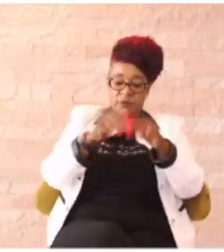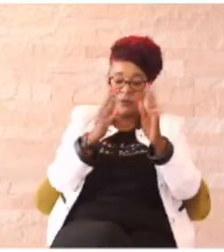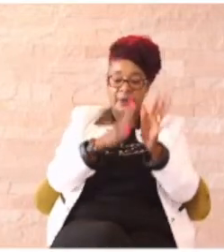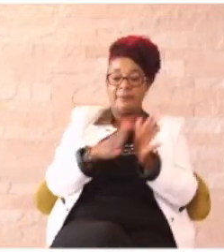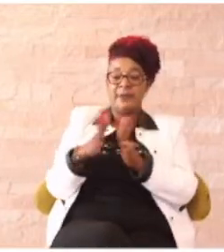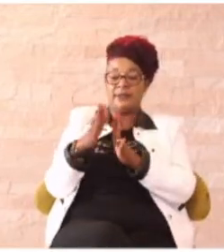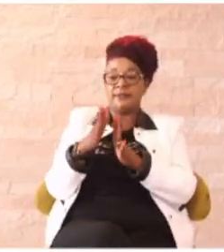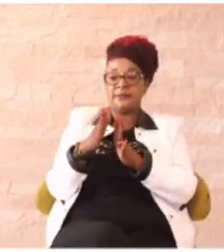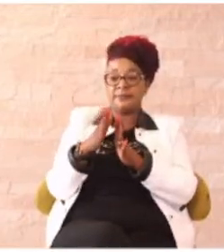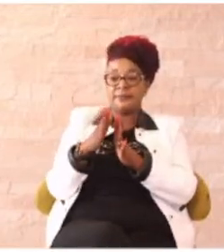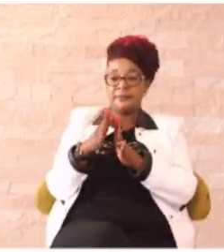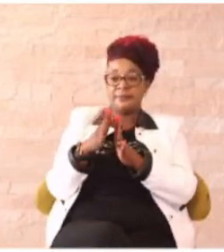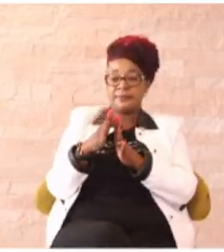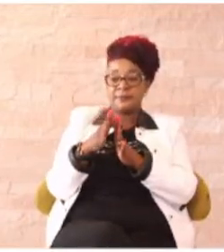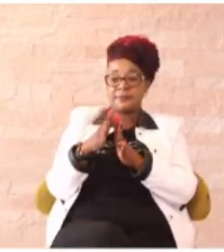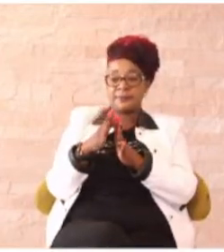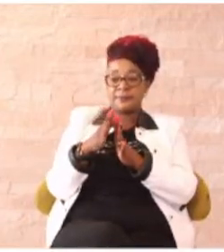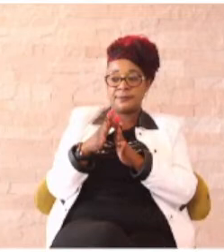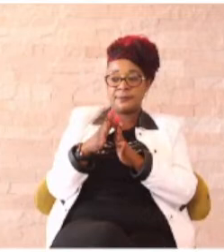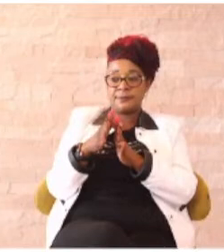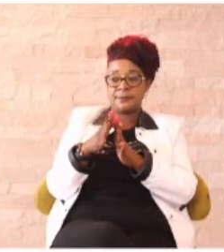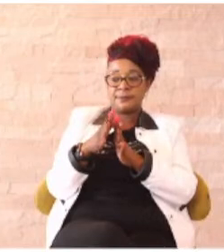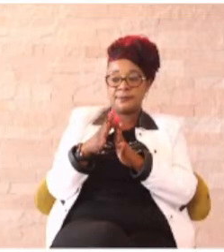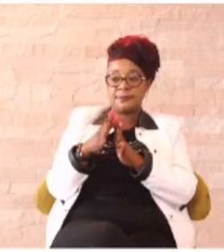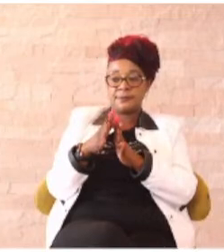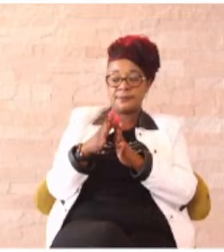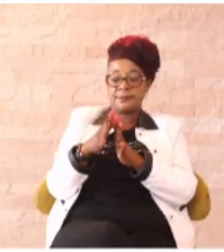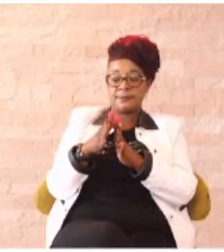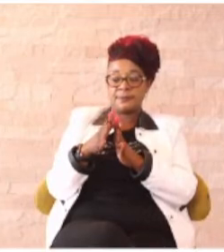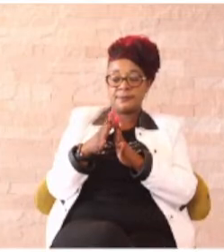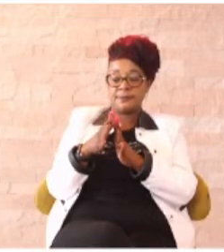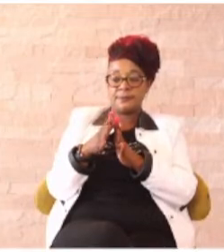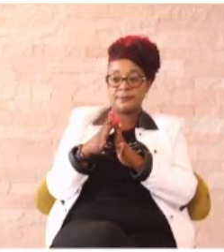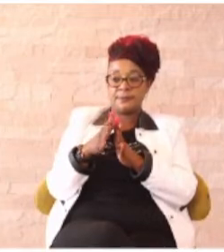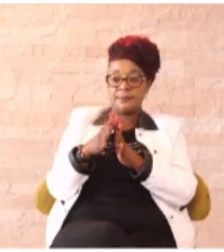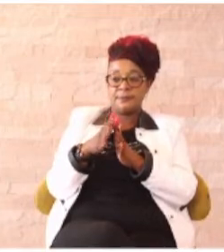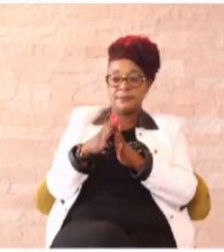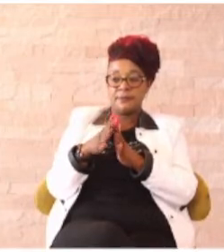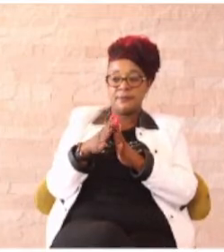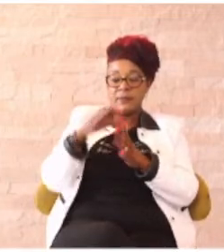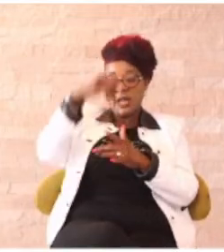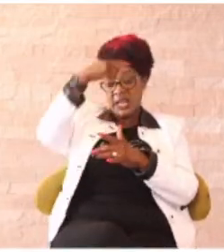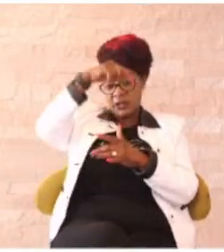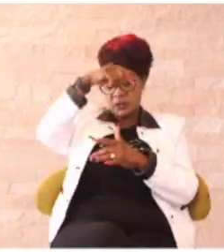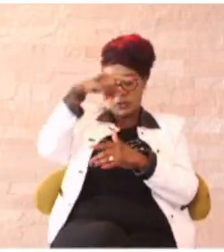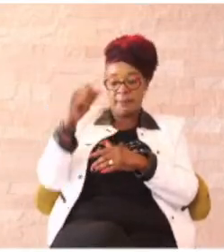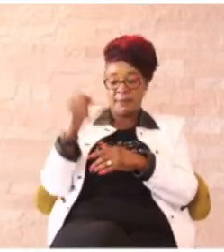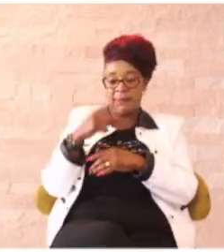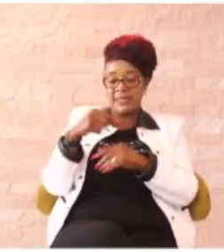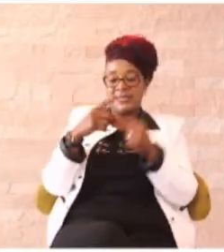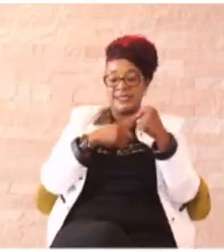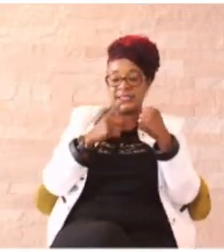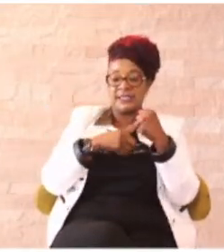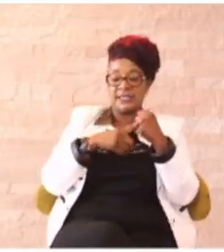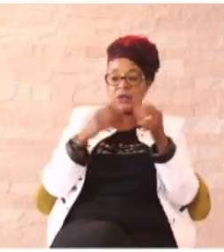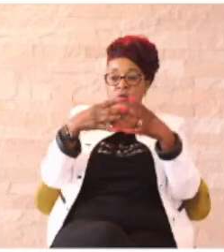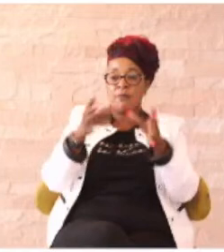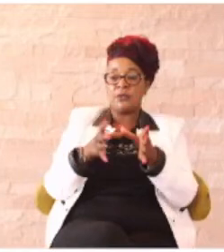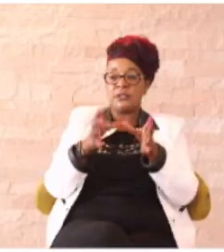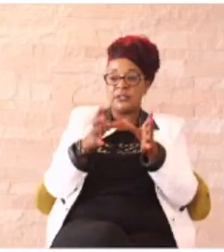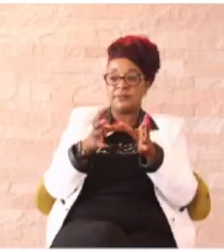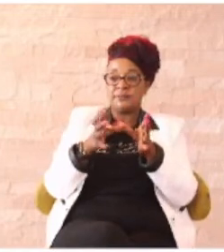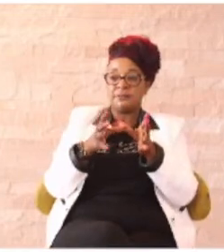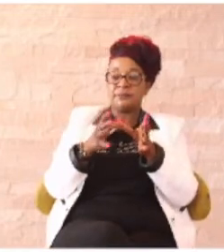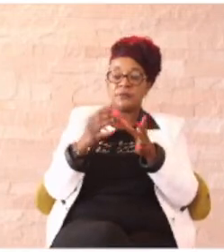achieved our plan. At the graduation of 6 months community conversation sessions, men